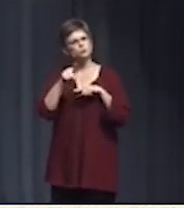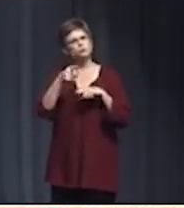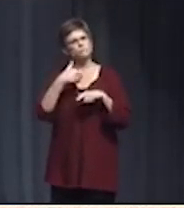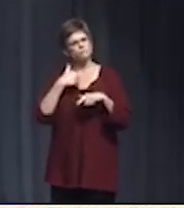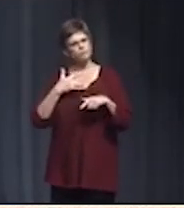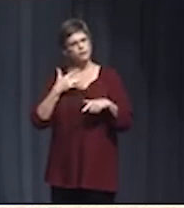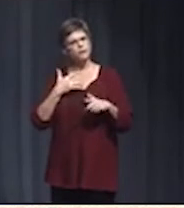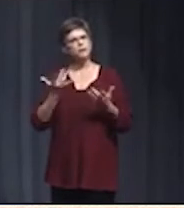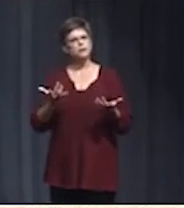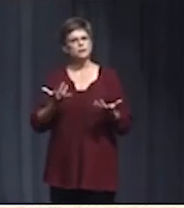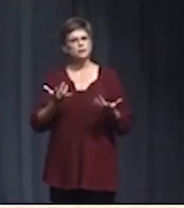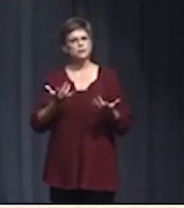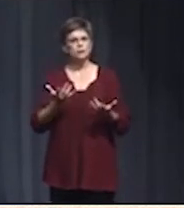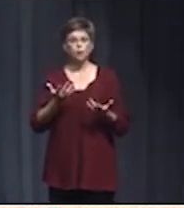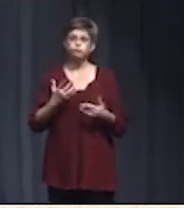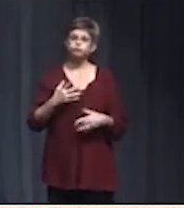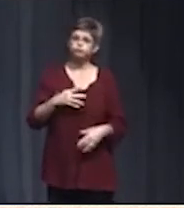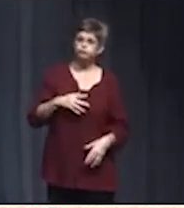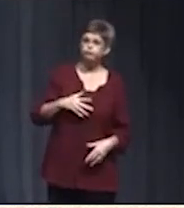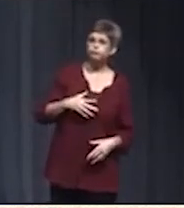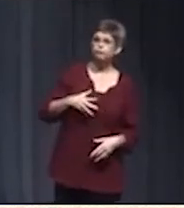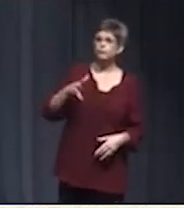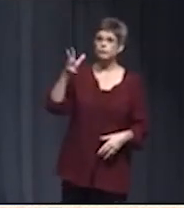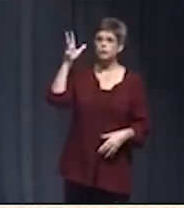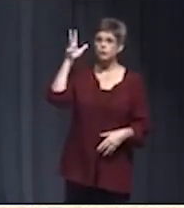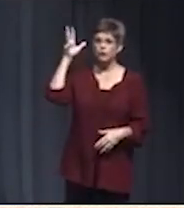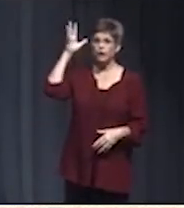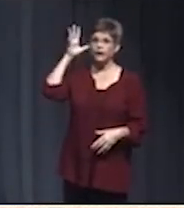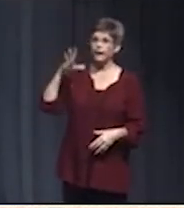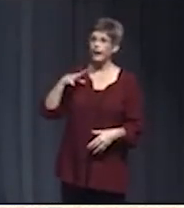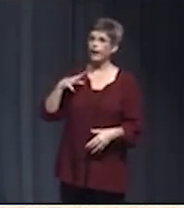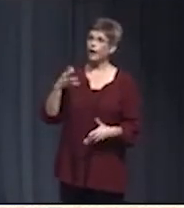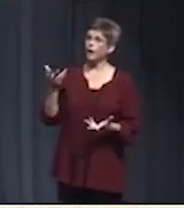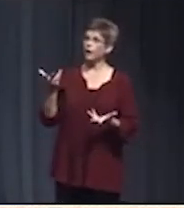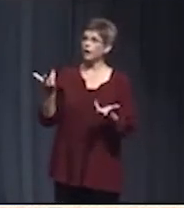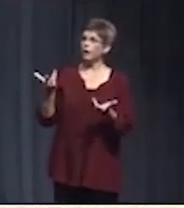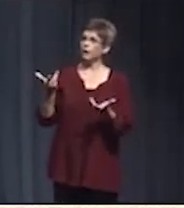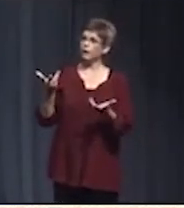Okay, those are good things from a guy's perspective to hear.